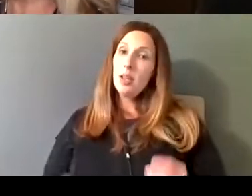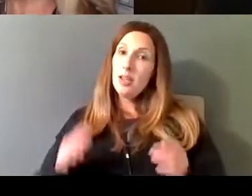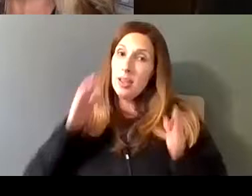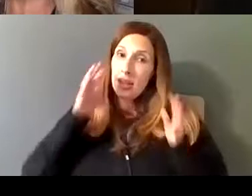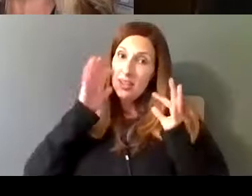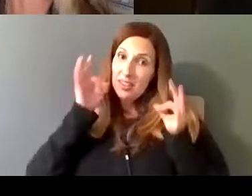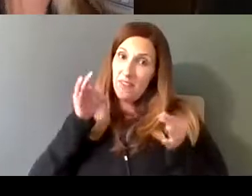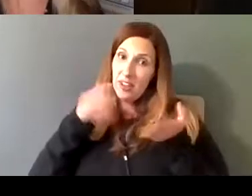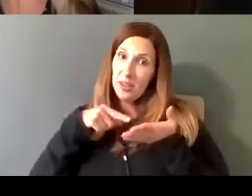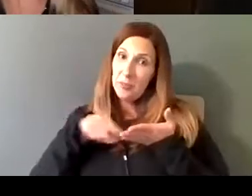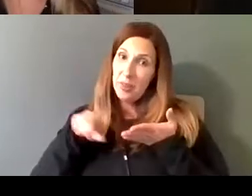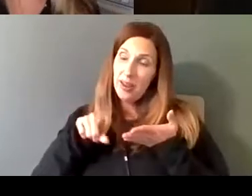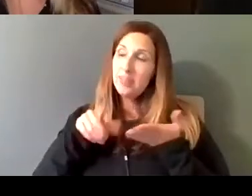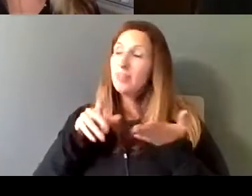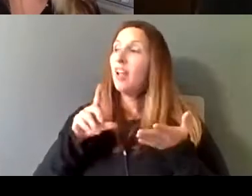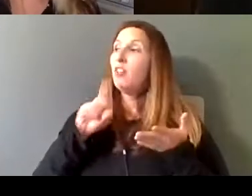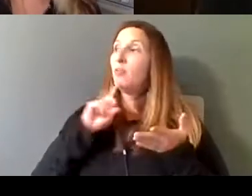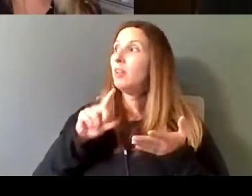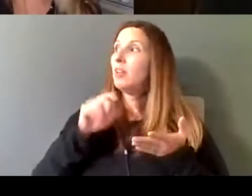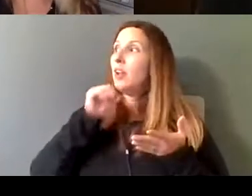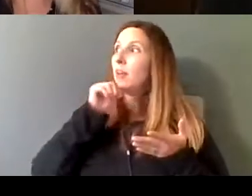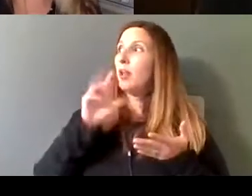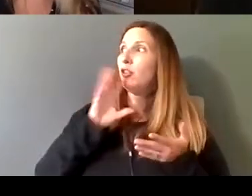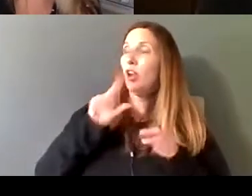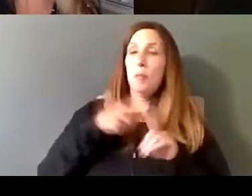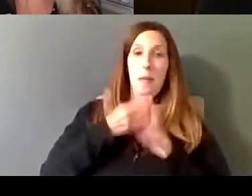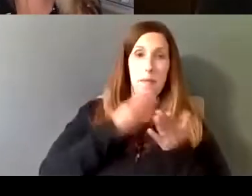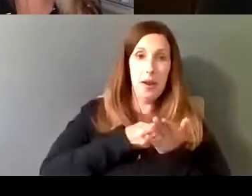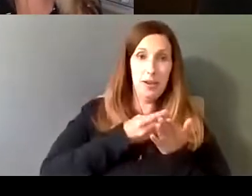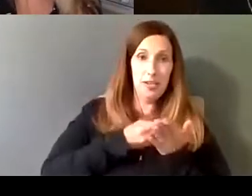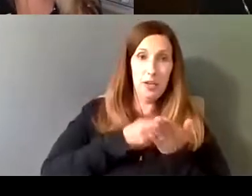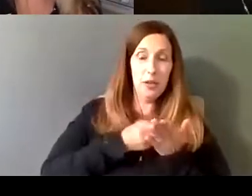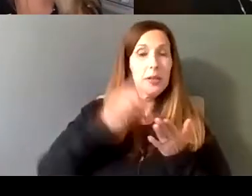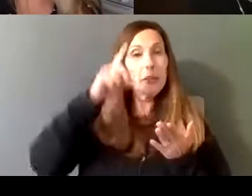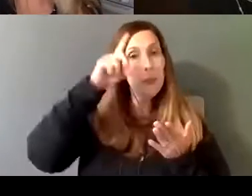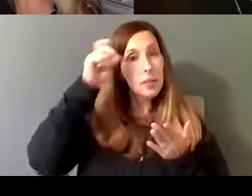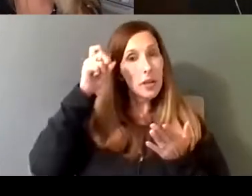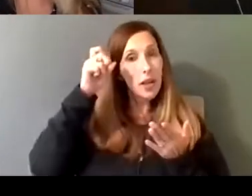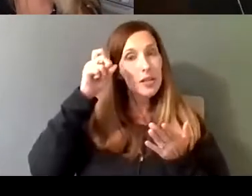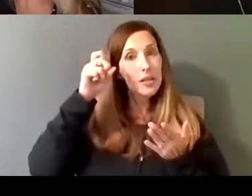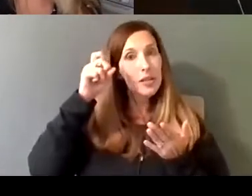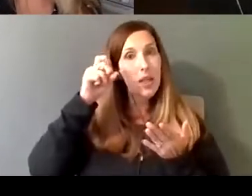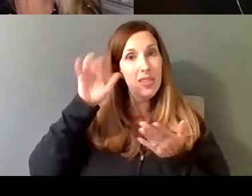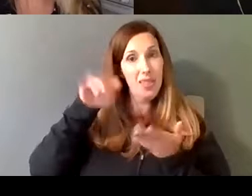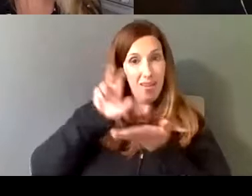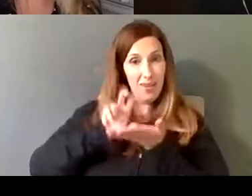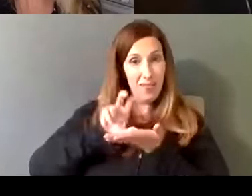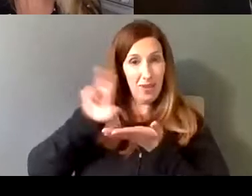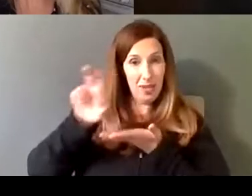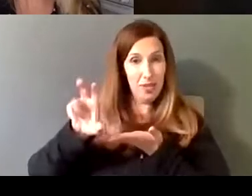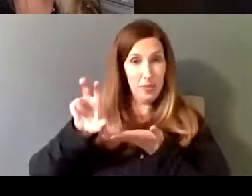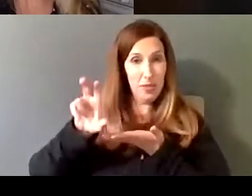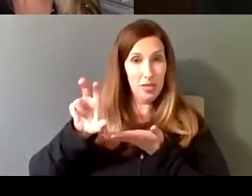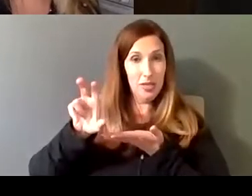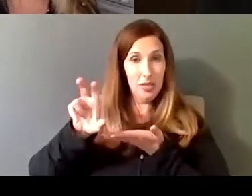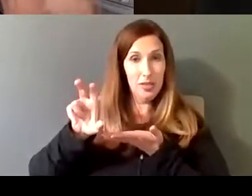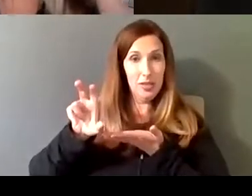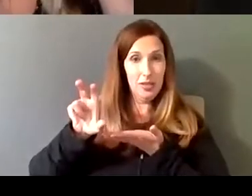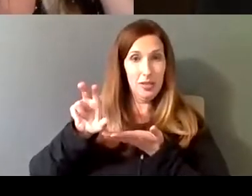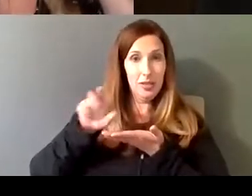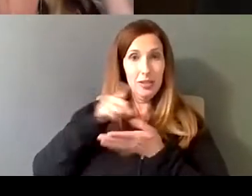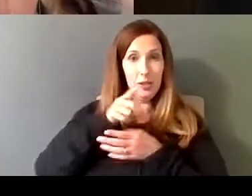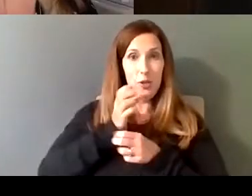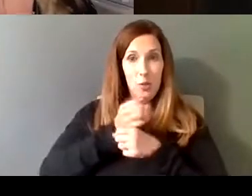I guess I'm not only talking about monetarily, because I think that the investment that you are making in